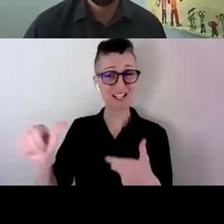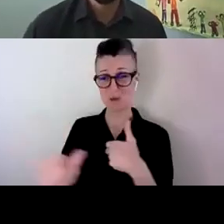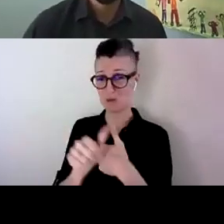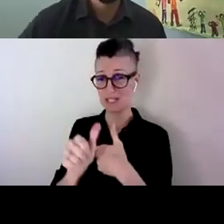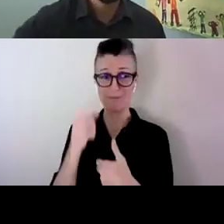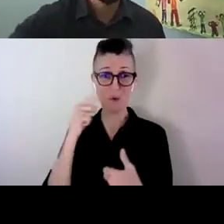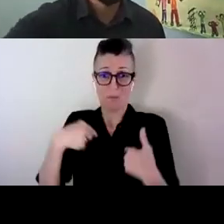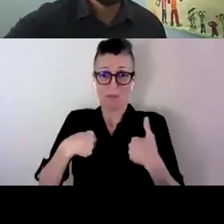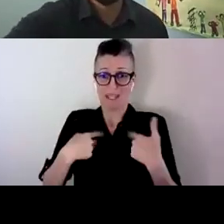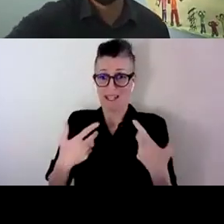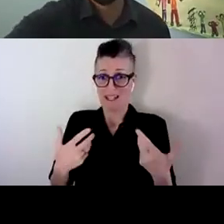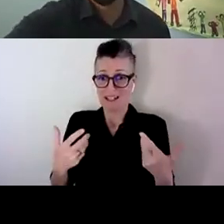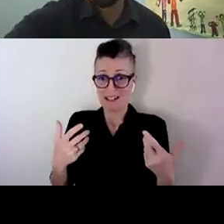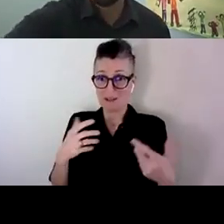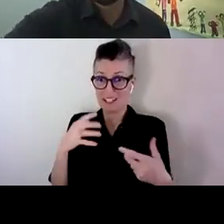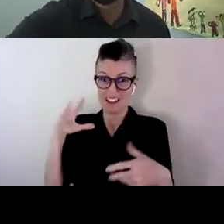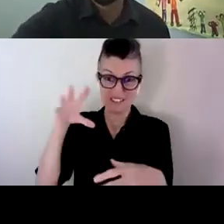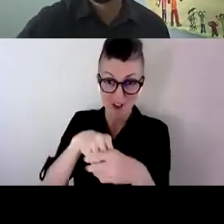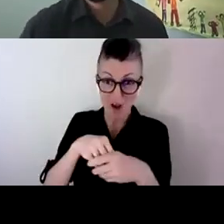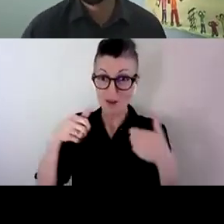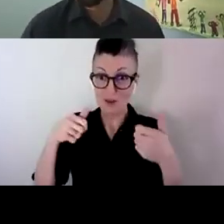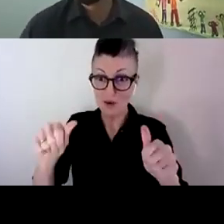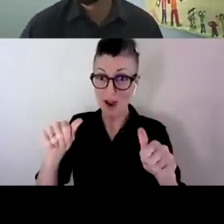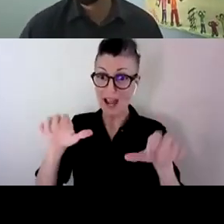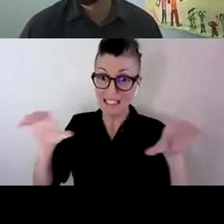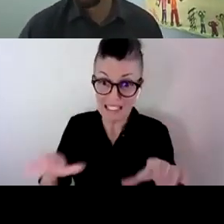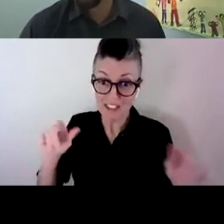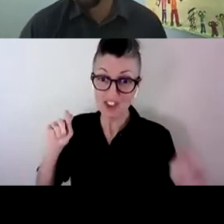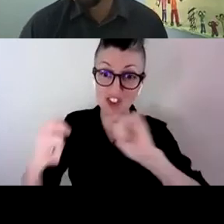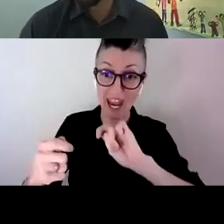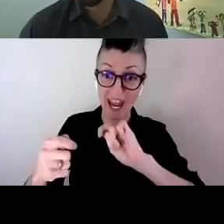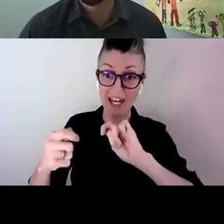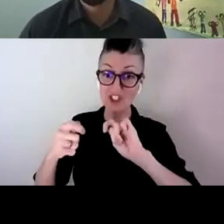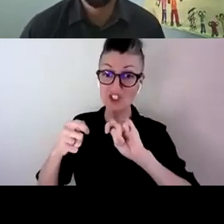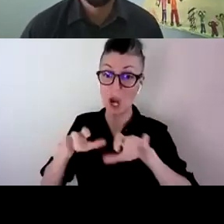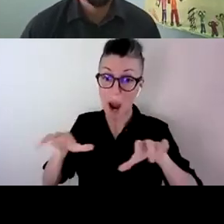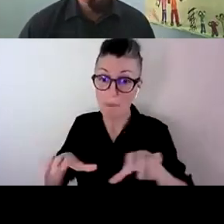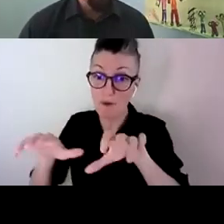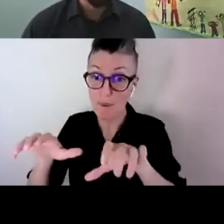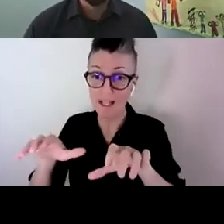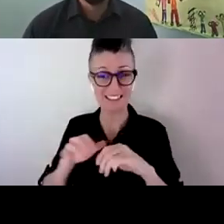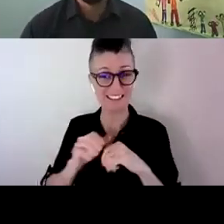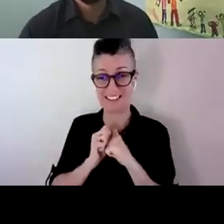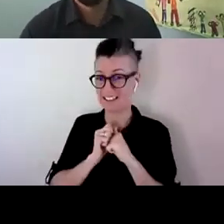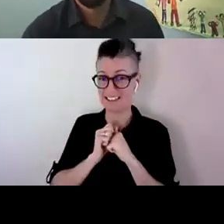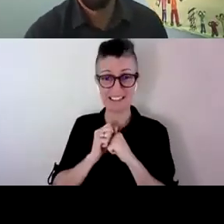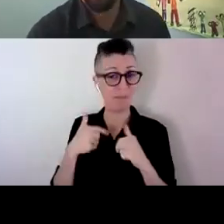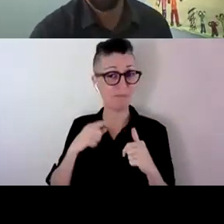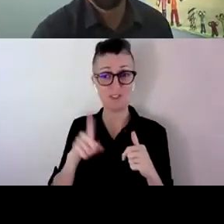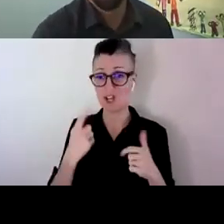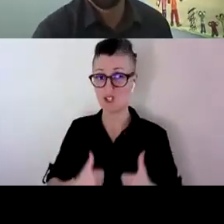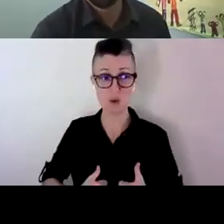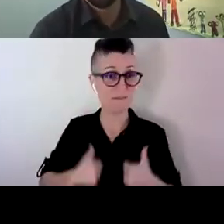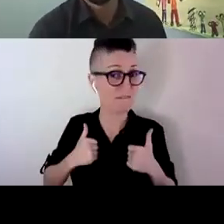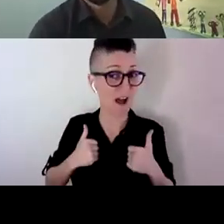a choice but to play the game right now and just survive it. And hopefully later get to a point in our lives where we have